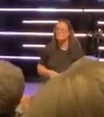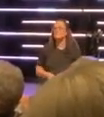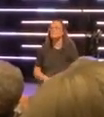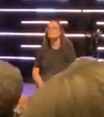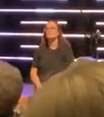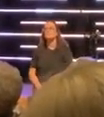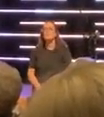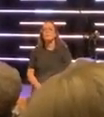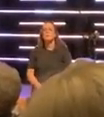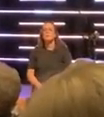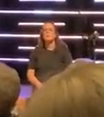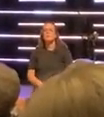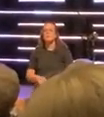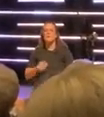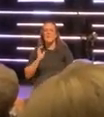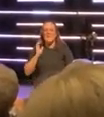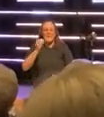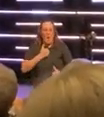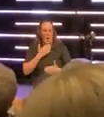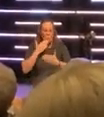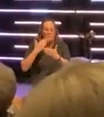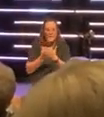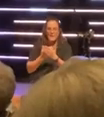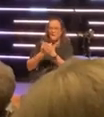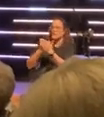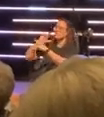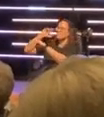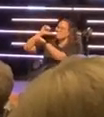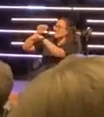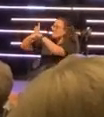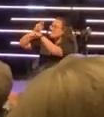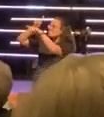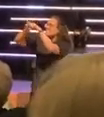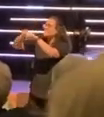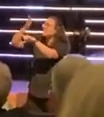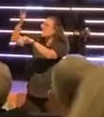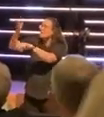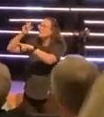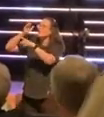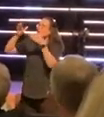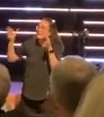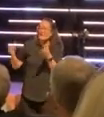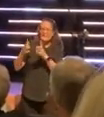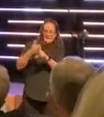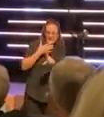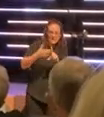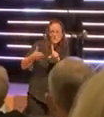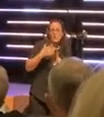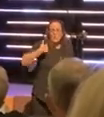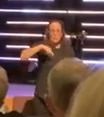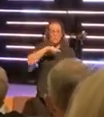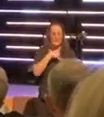The chastening of our well-being fell upon him. By his scourging, we are